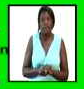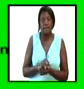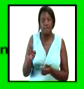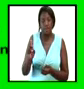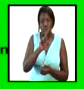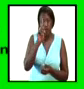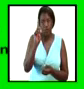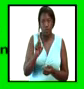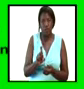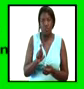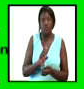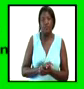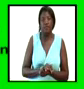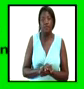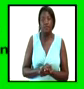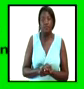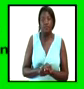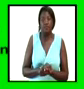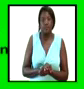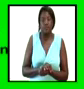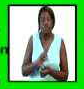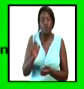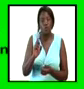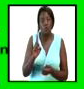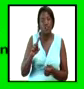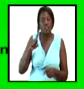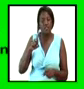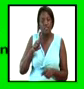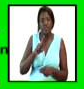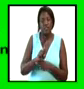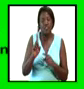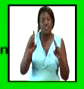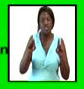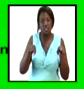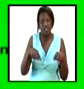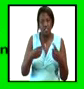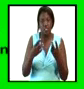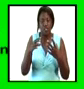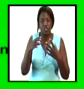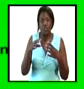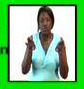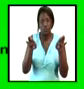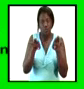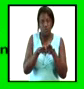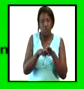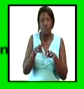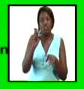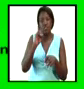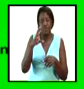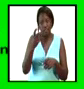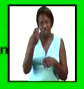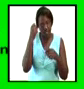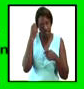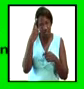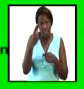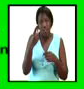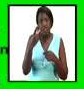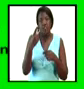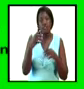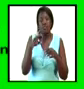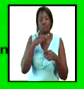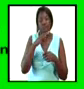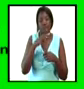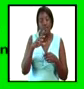The question is, what is the first step in understanding a passage? Is it A, to read the